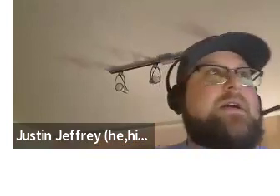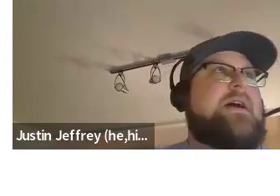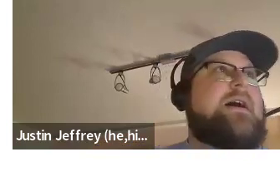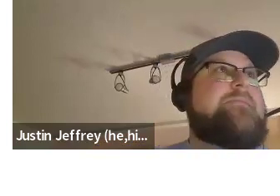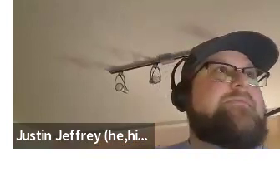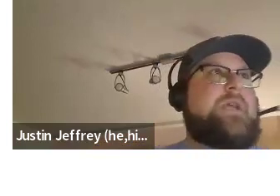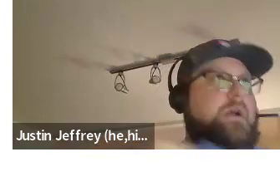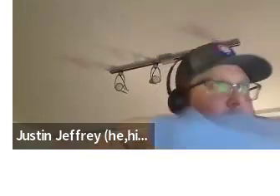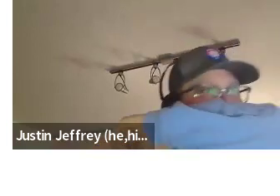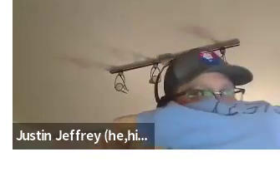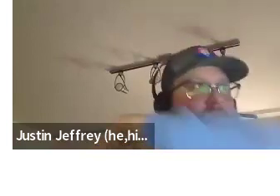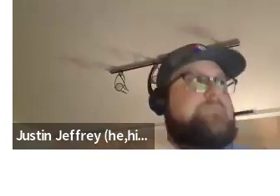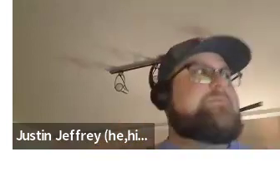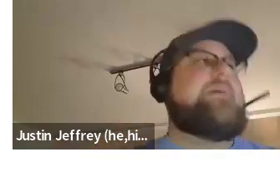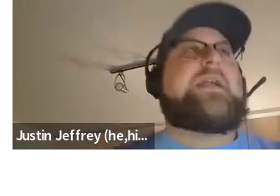antiviral